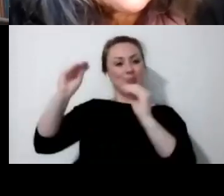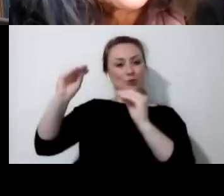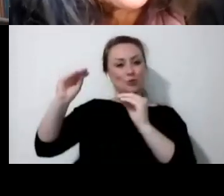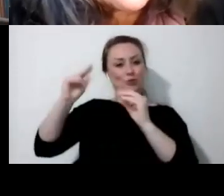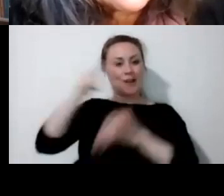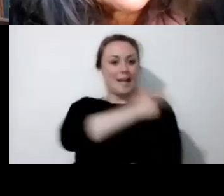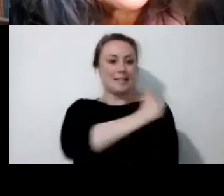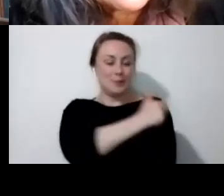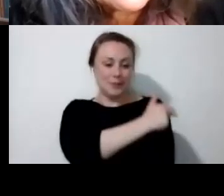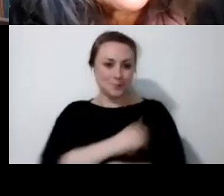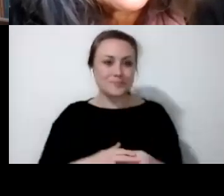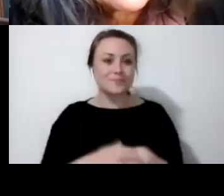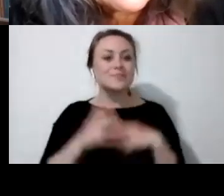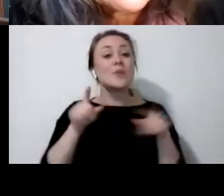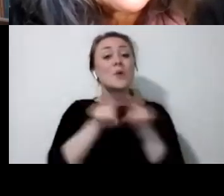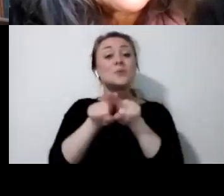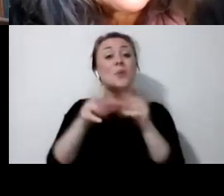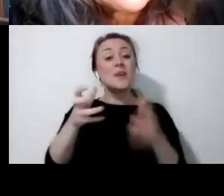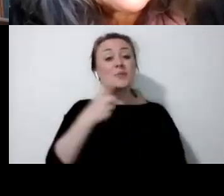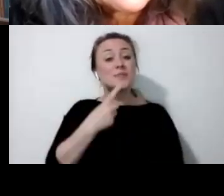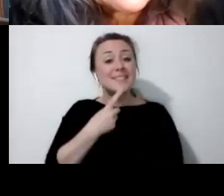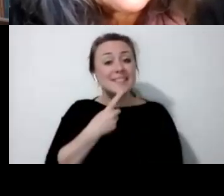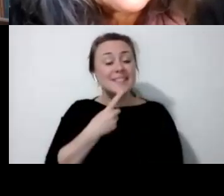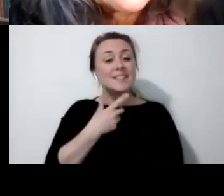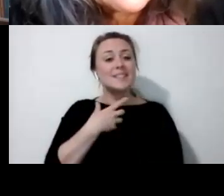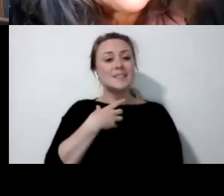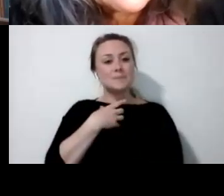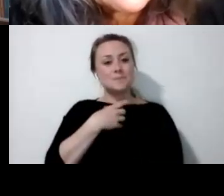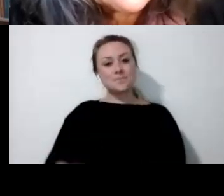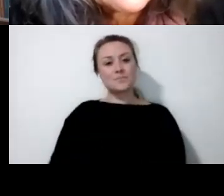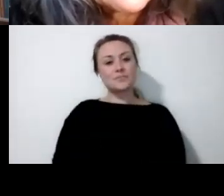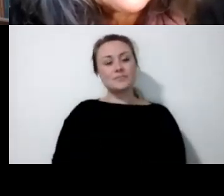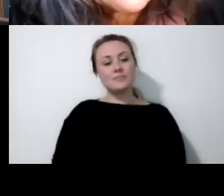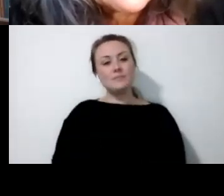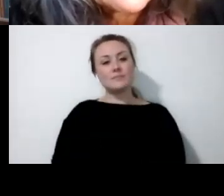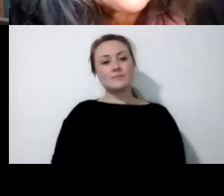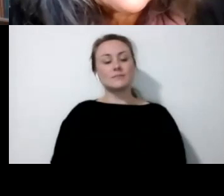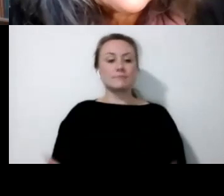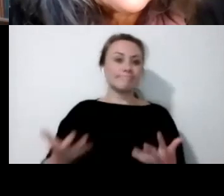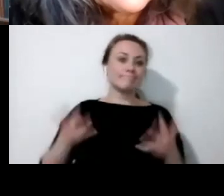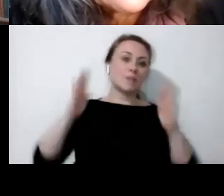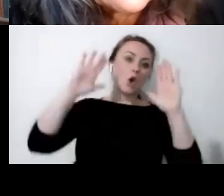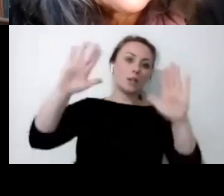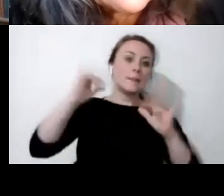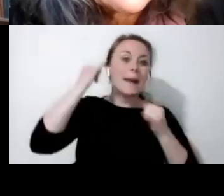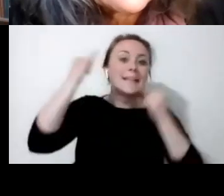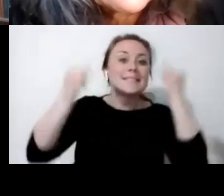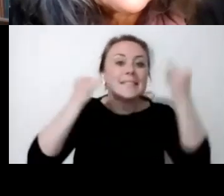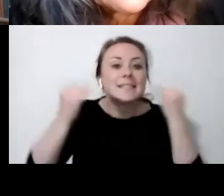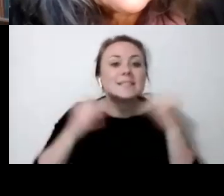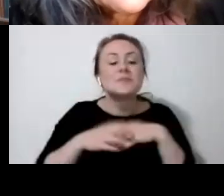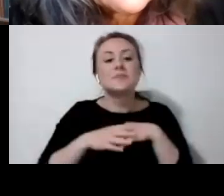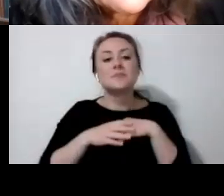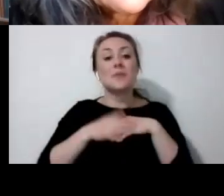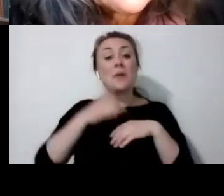We put on record the great exchange in terms of ideas that for him